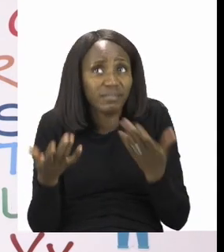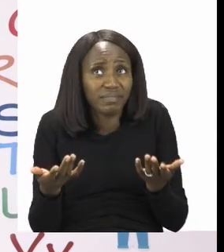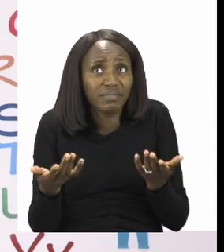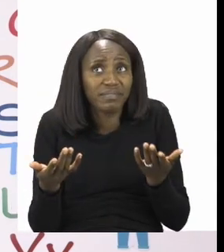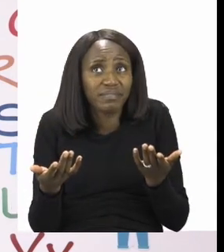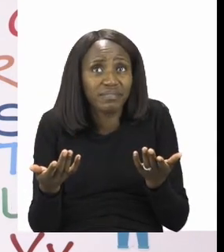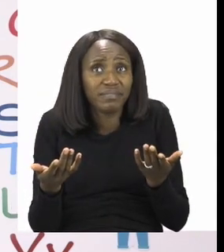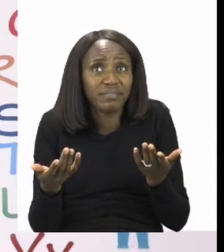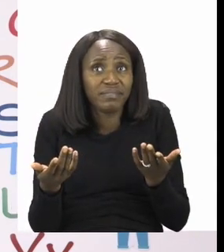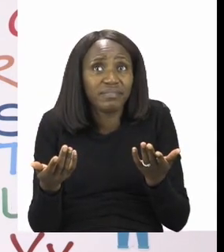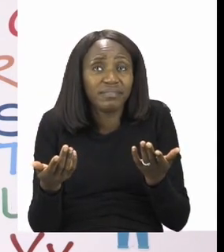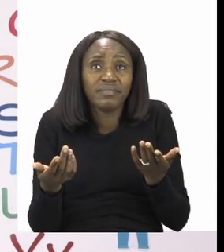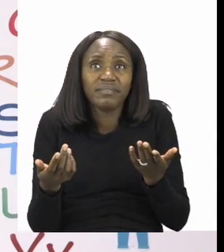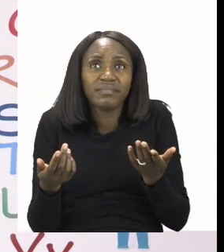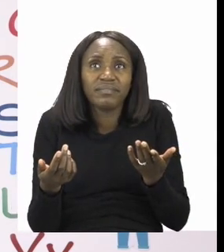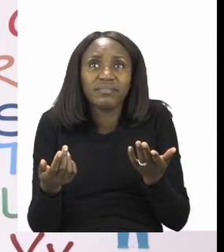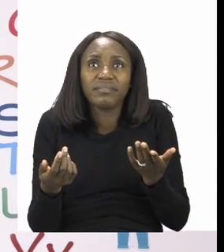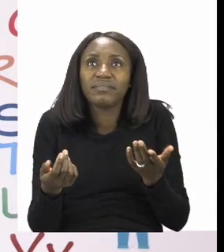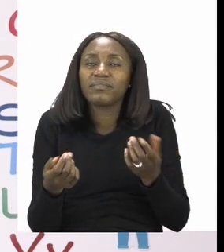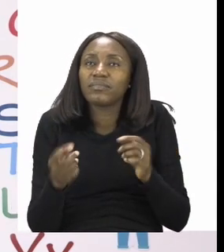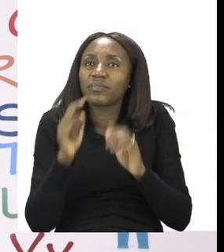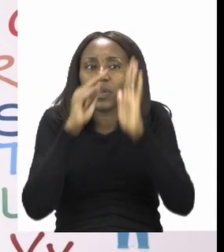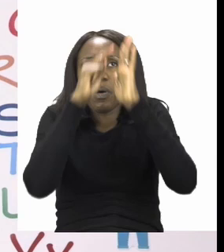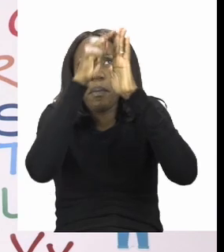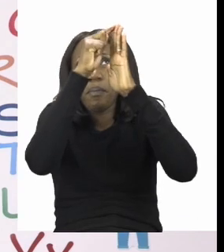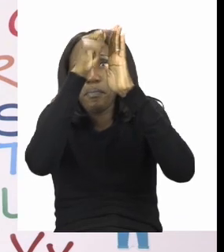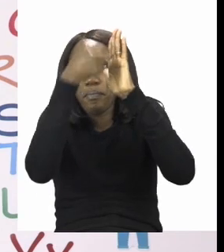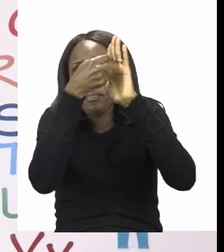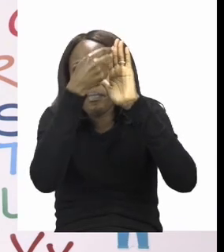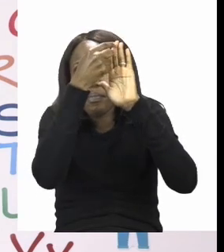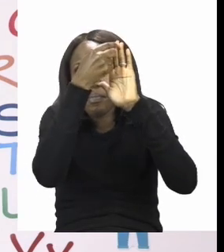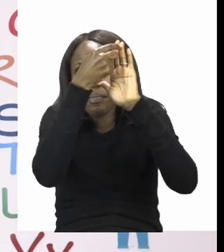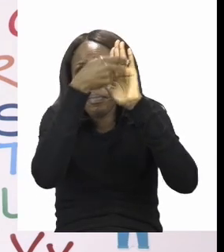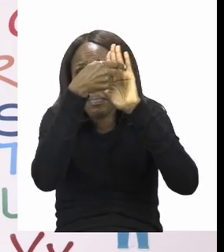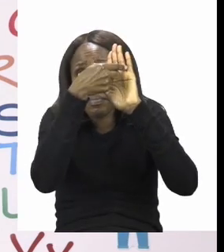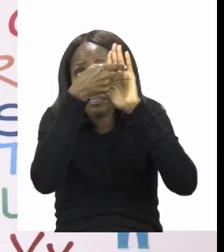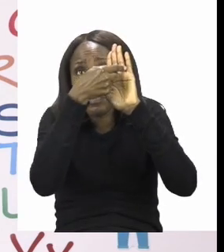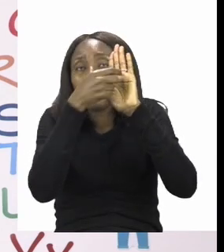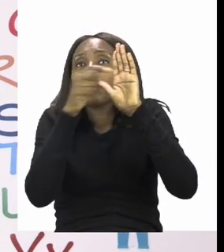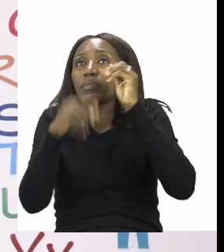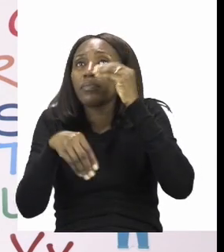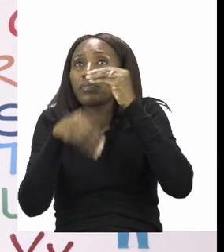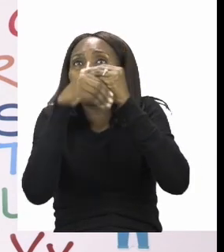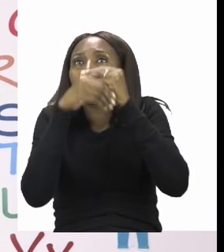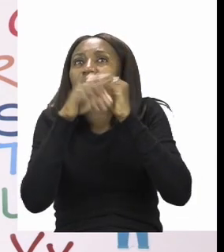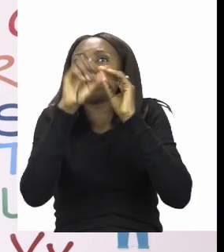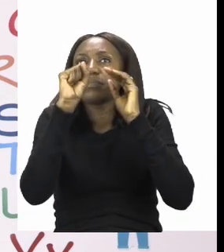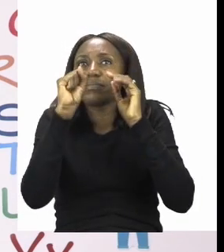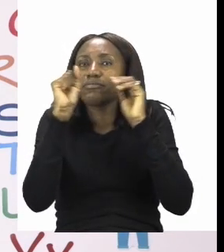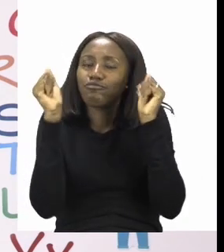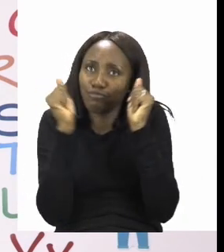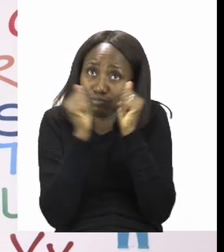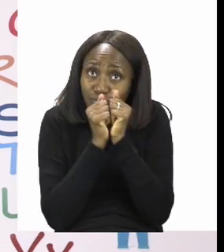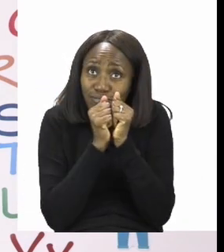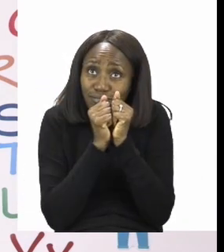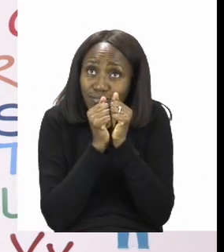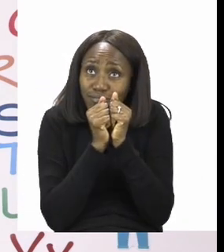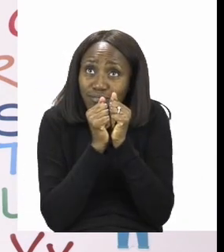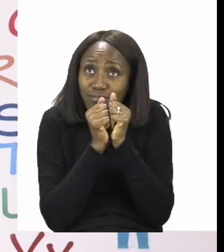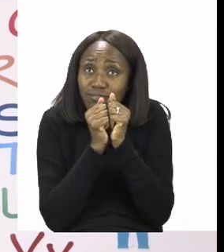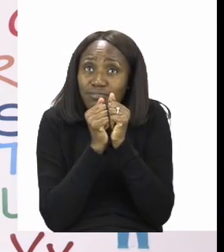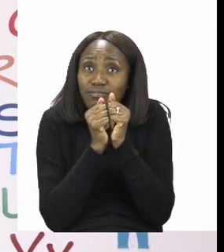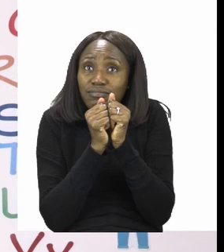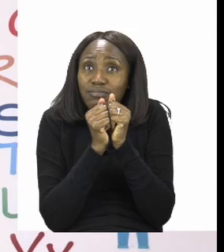Well, we take our apostrophe and our S and put them together like this